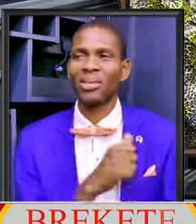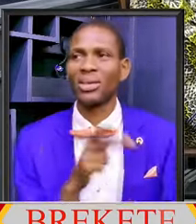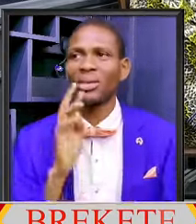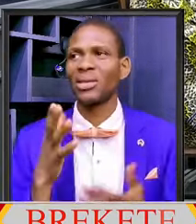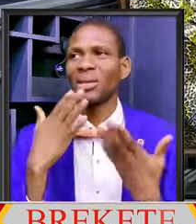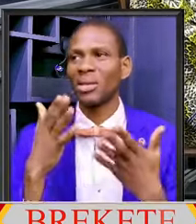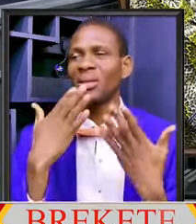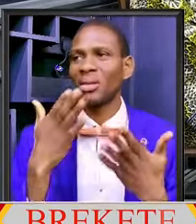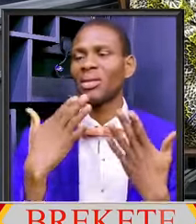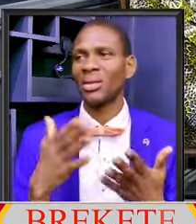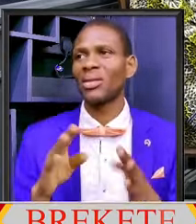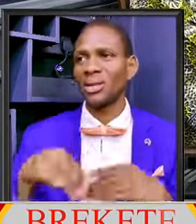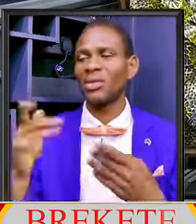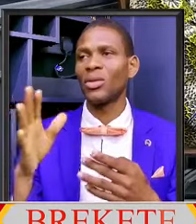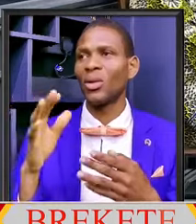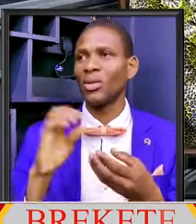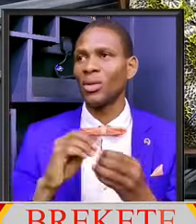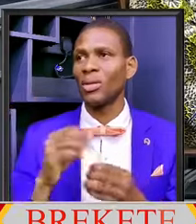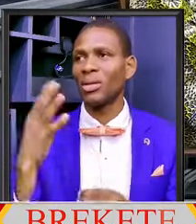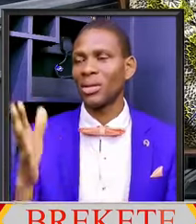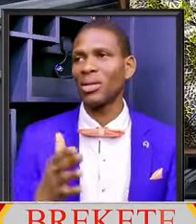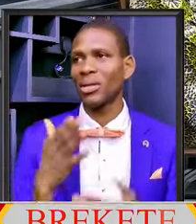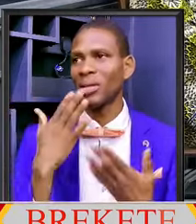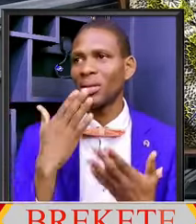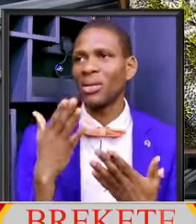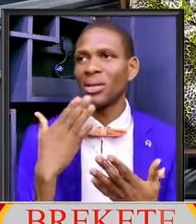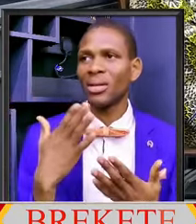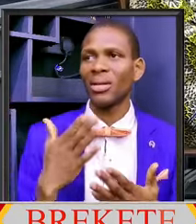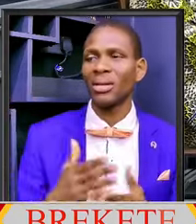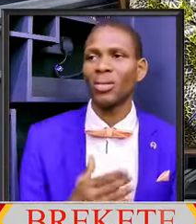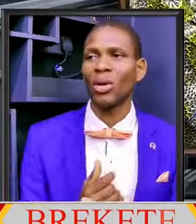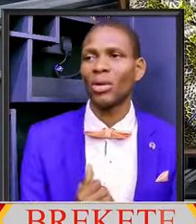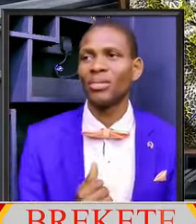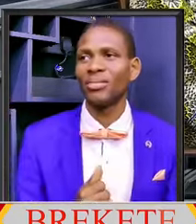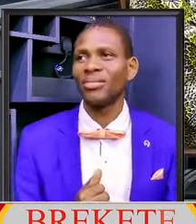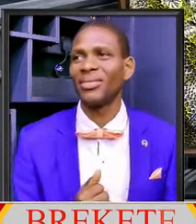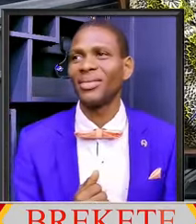you. Go and give your number, dear. Yes, my dear.